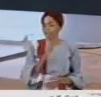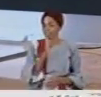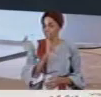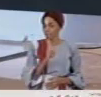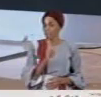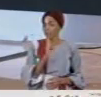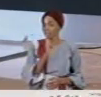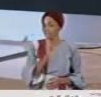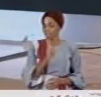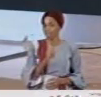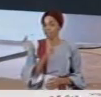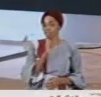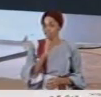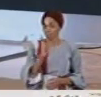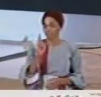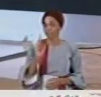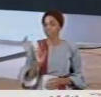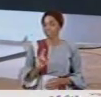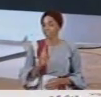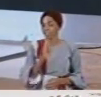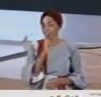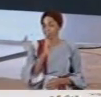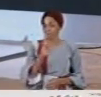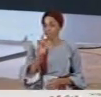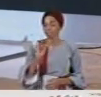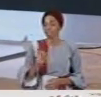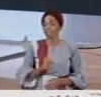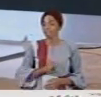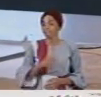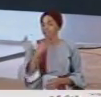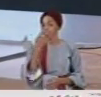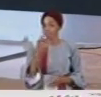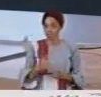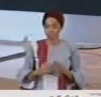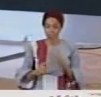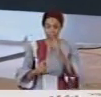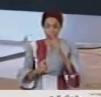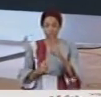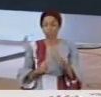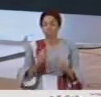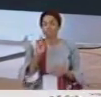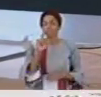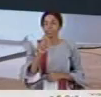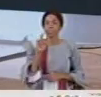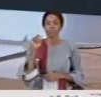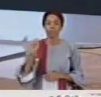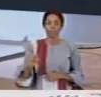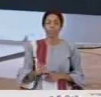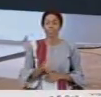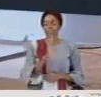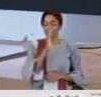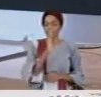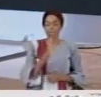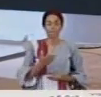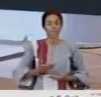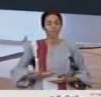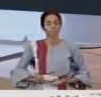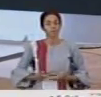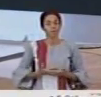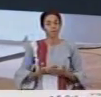again. Verily, verily, yes, I say unto you, you must